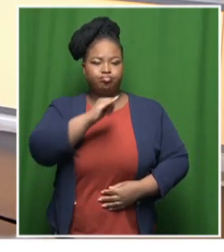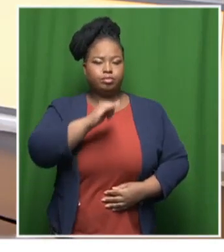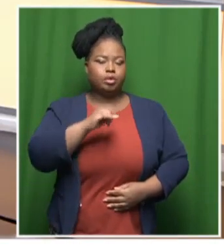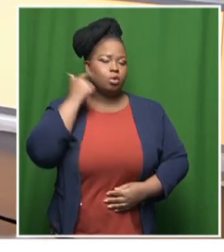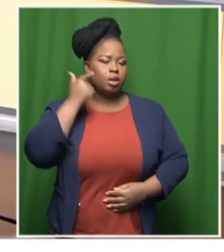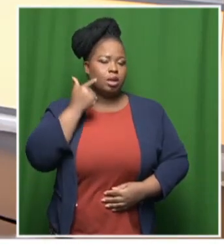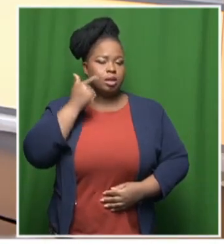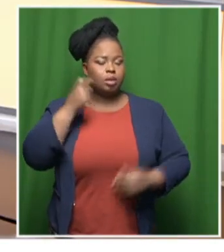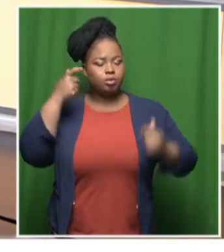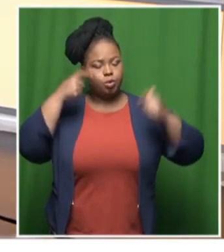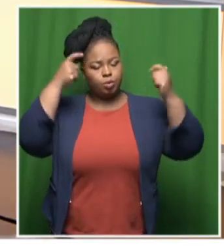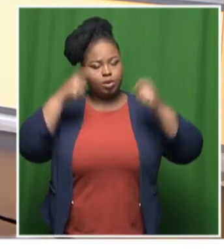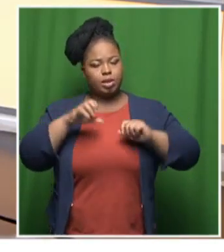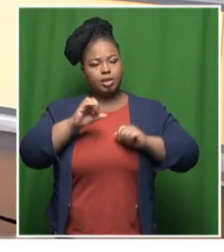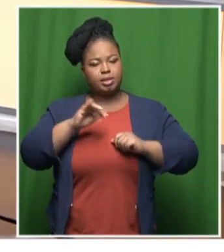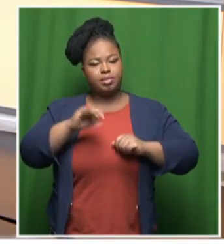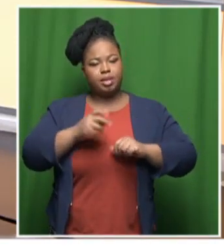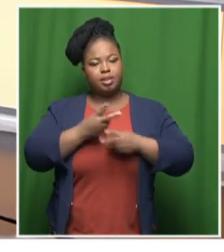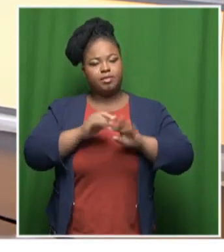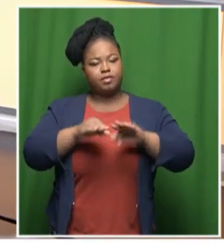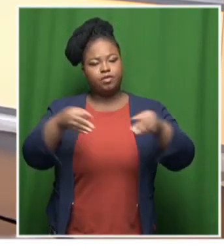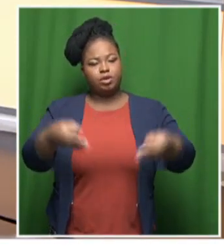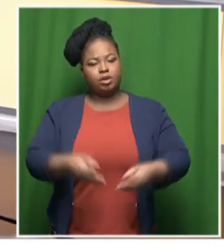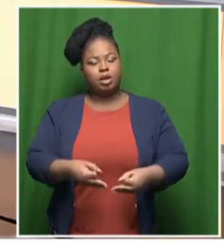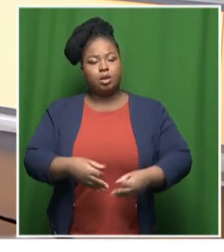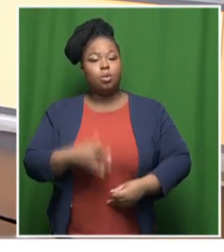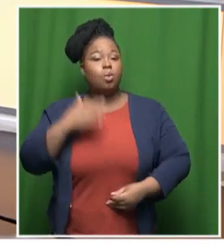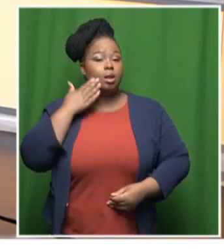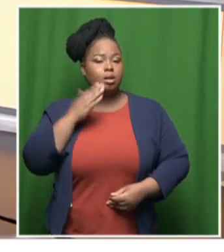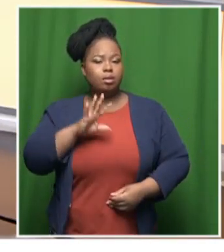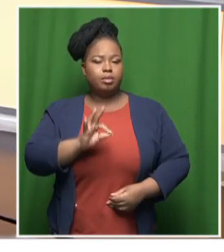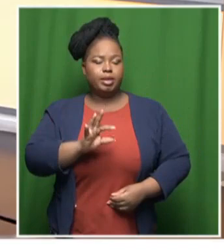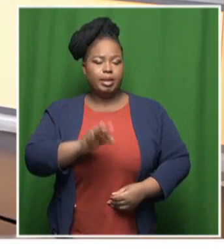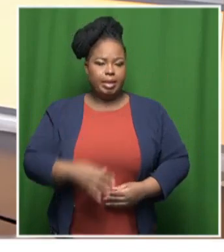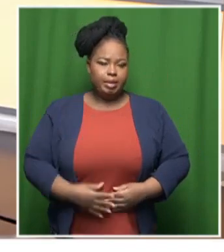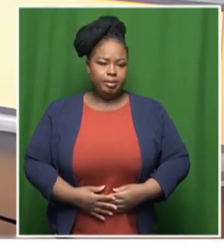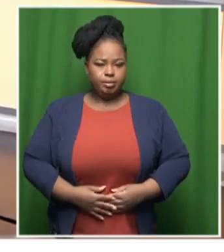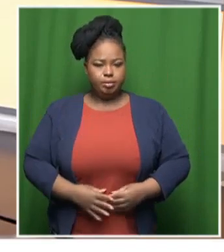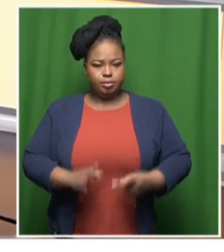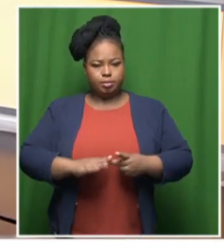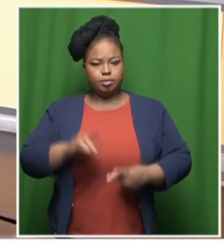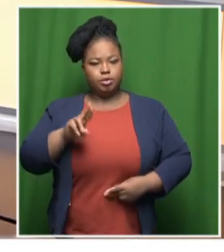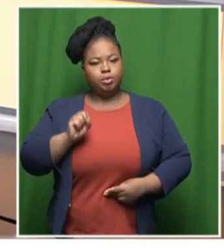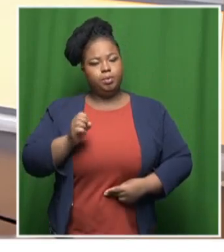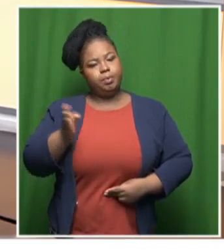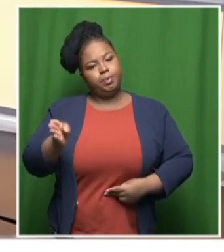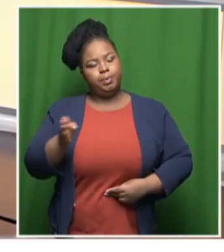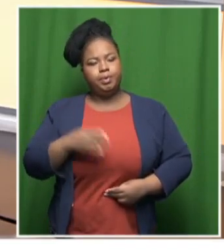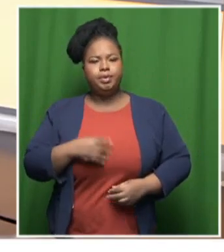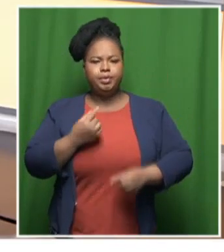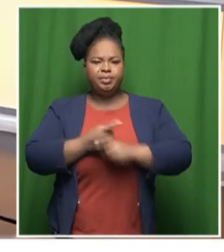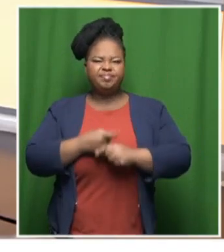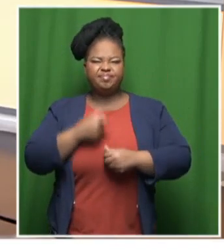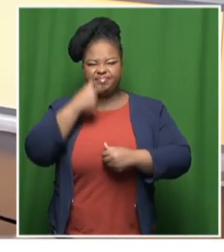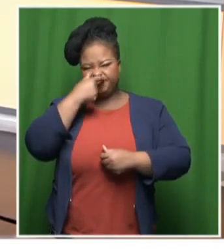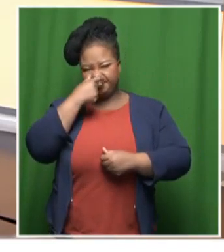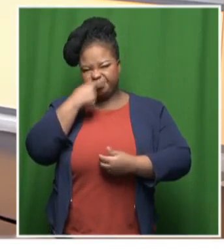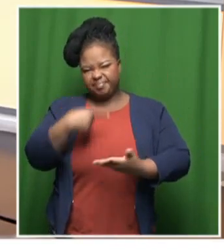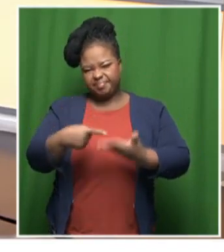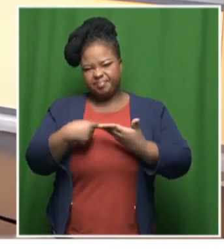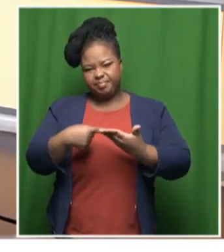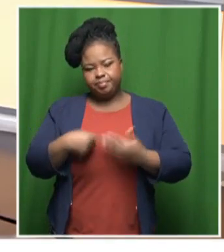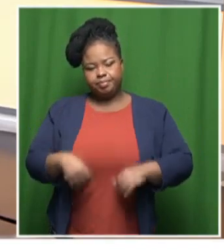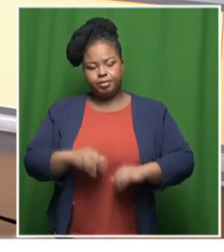London to attend the funeral of Queen Elizabeth II on Monday. While the US visit is short, Ramaphosa will discuss heavy issues such as